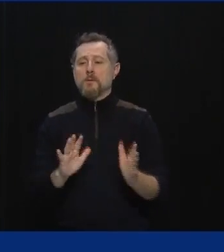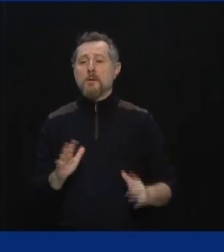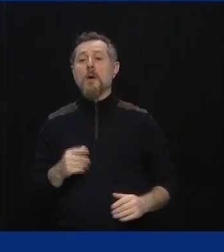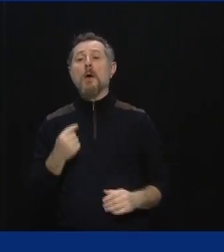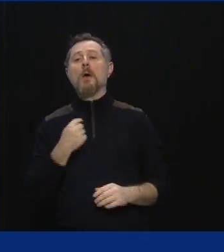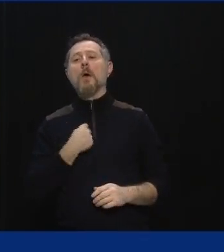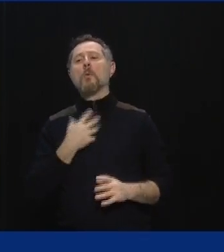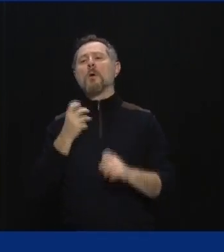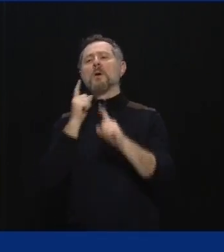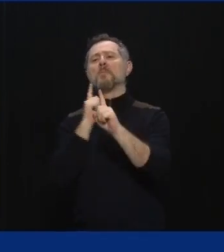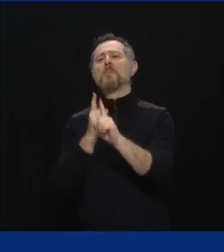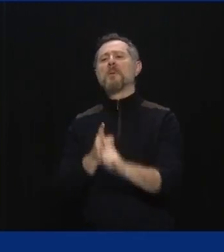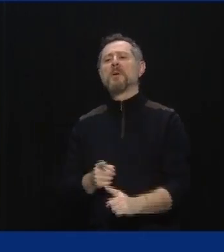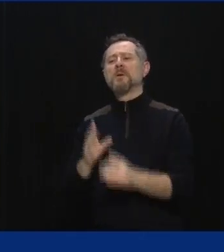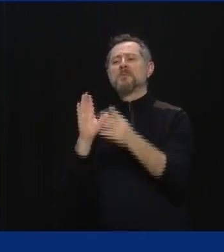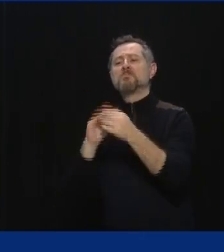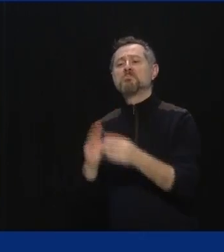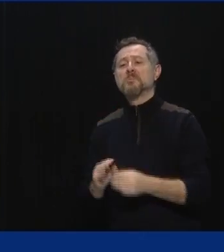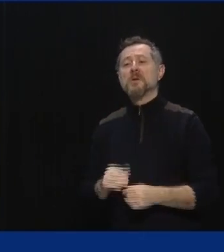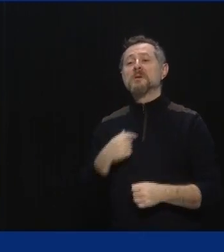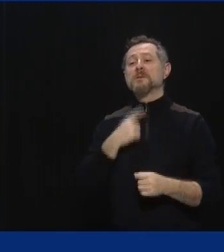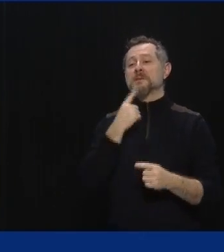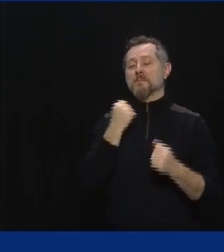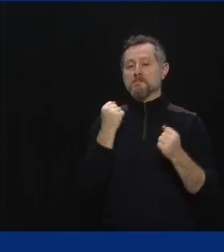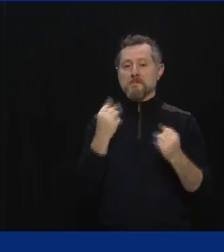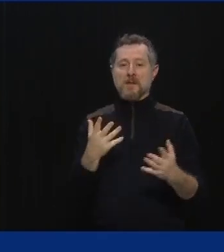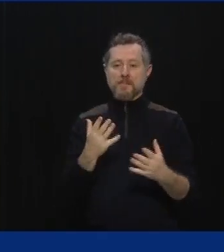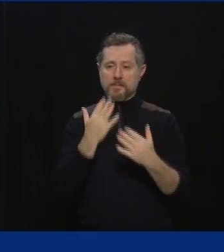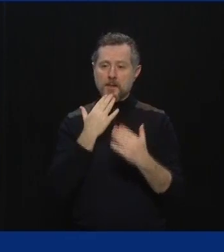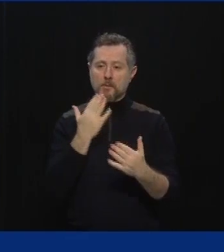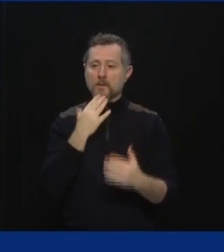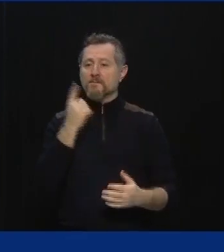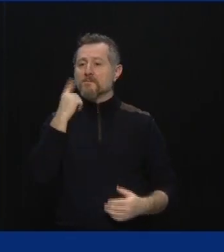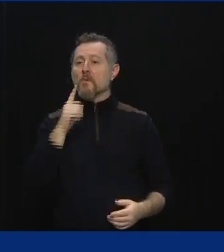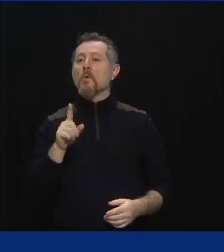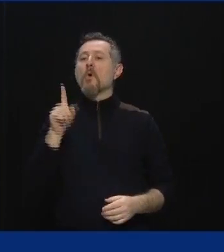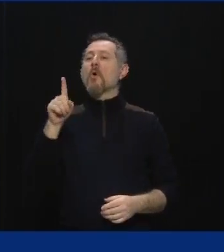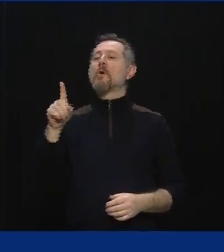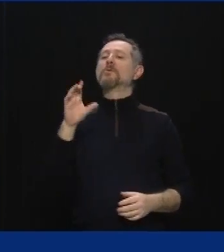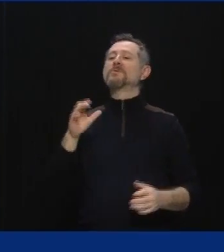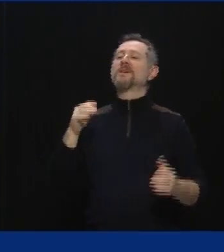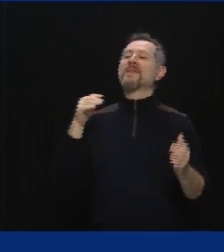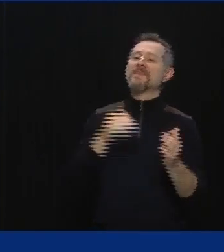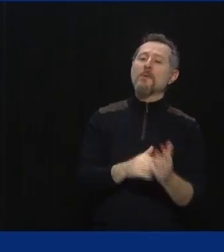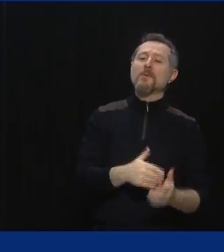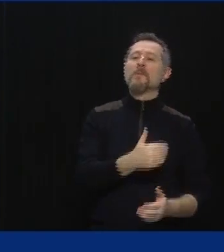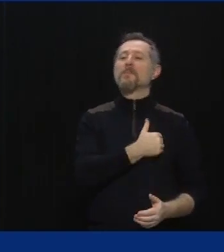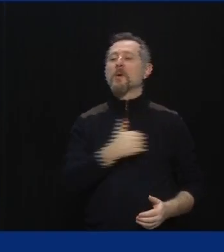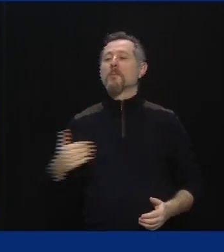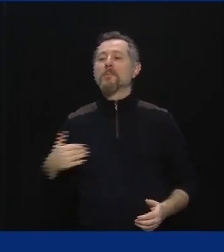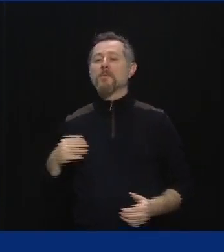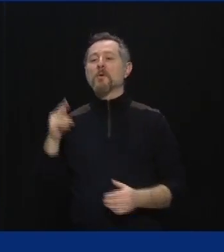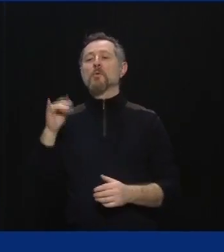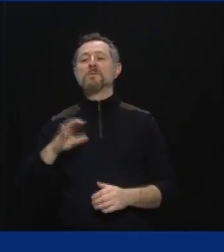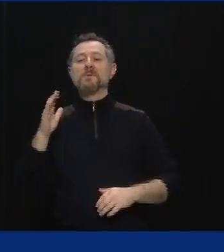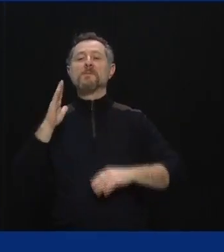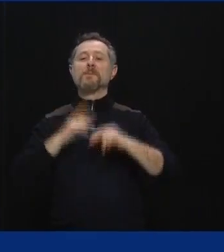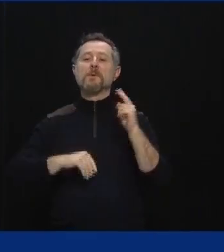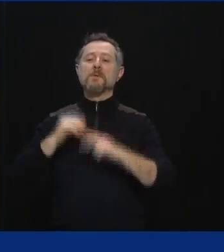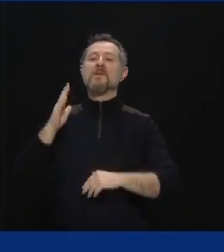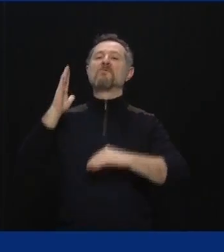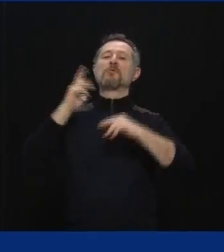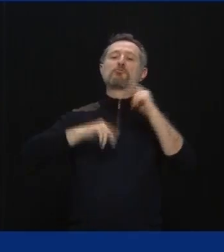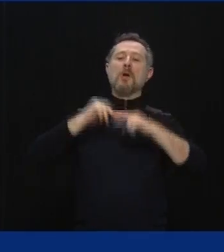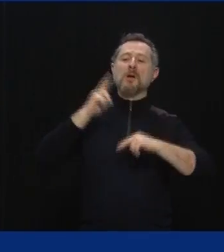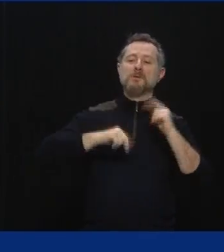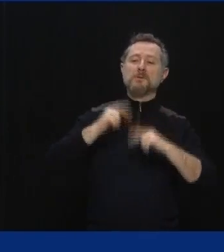words and offer many thank yous on behalf of the 100,000 members of the New York City Building and Construction Trades Council. First